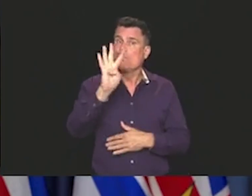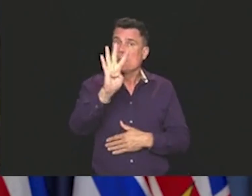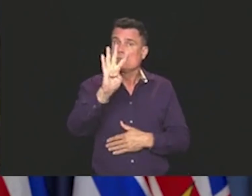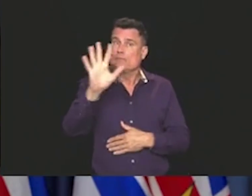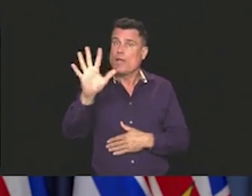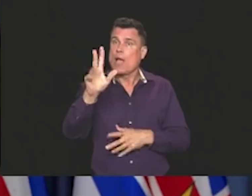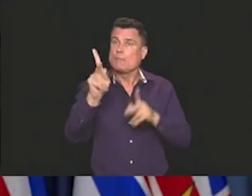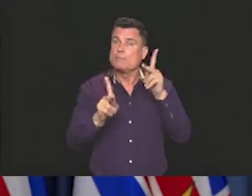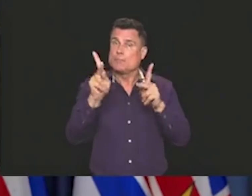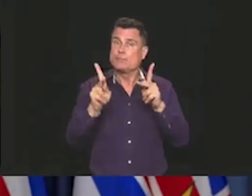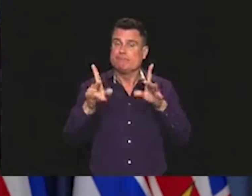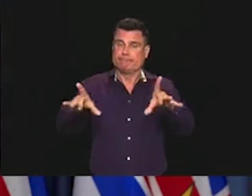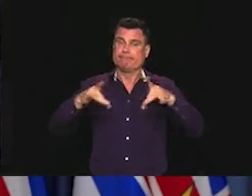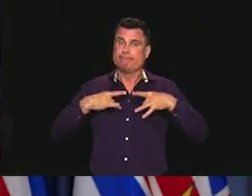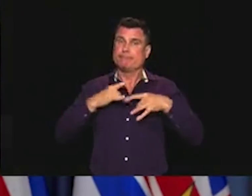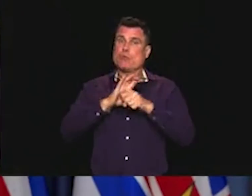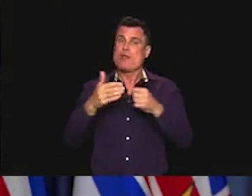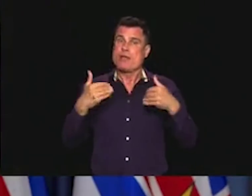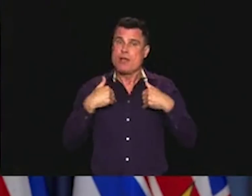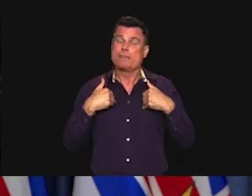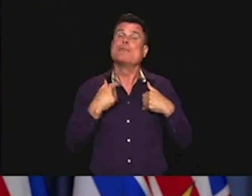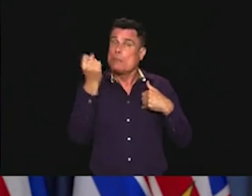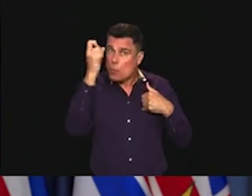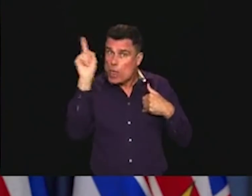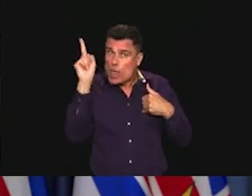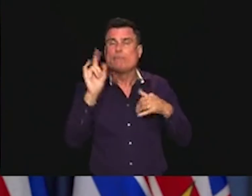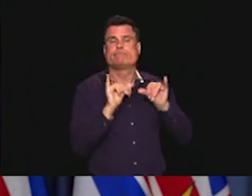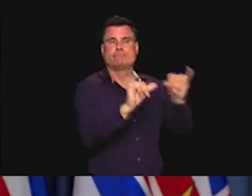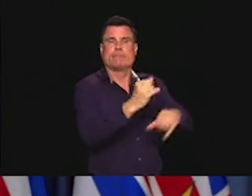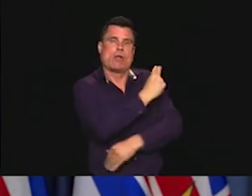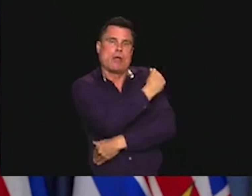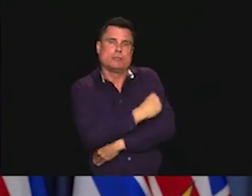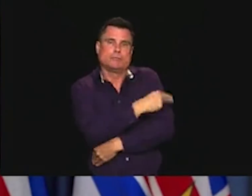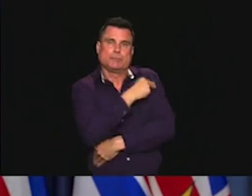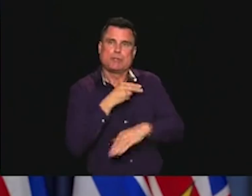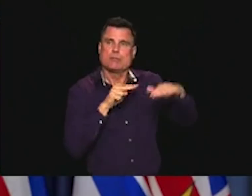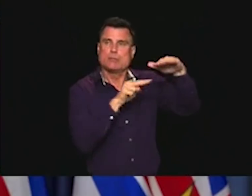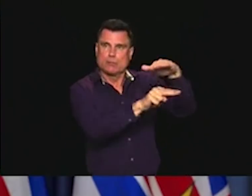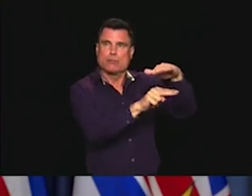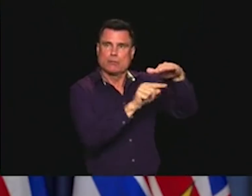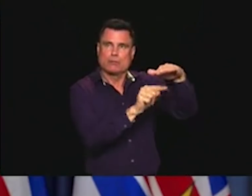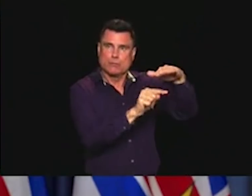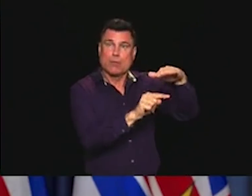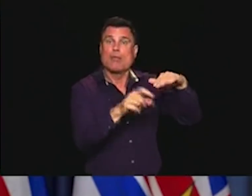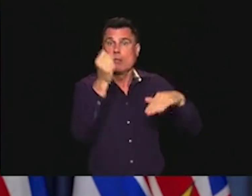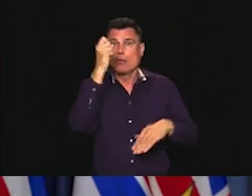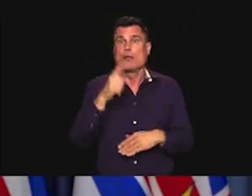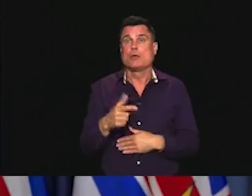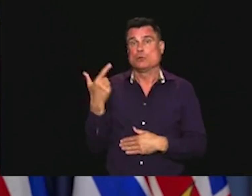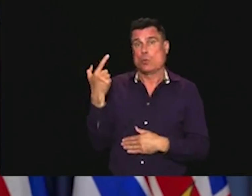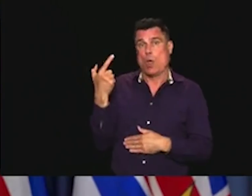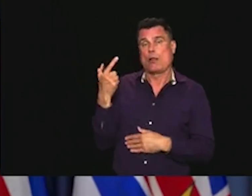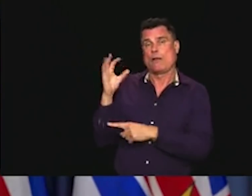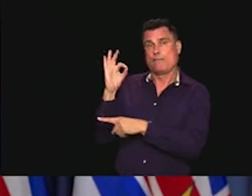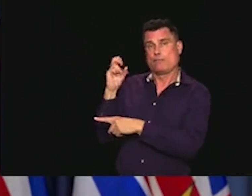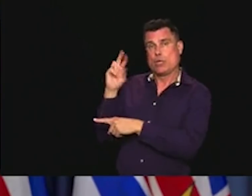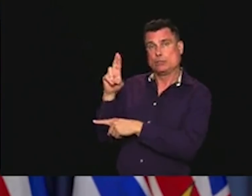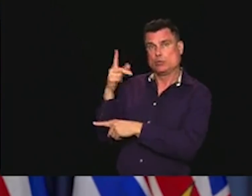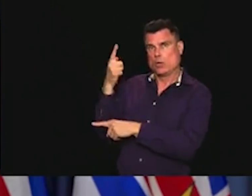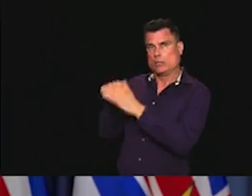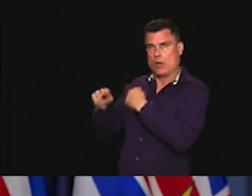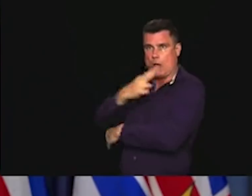lives led and how much those people will be missed. As Dr. Henry has said, there are 2 new cases